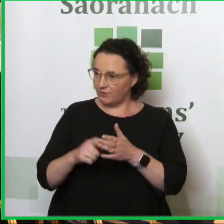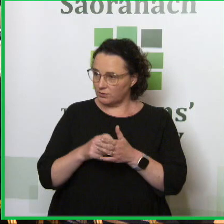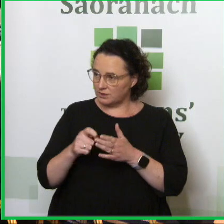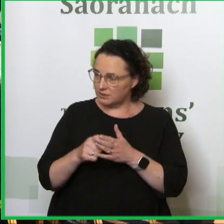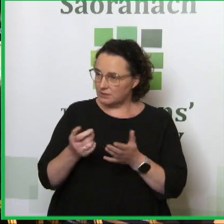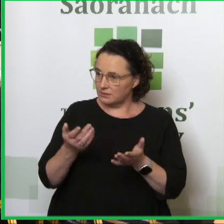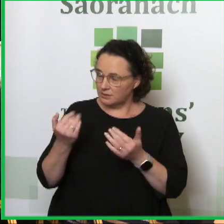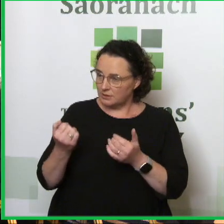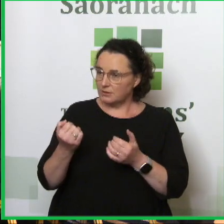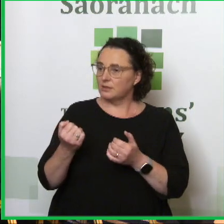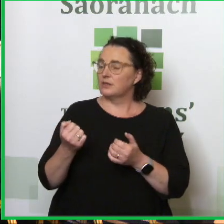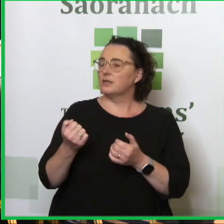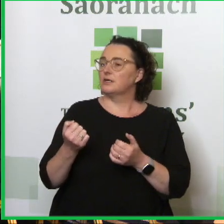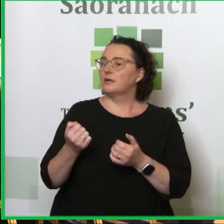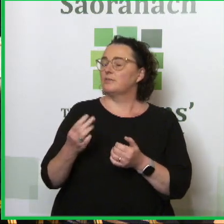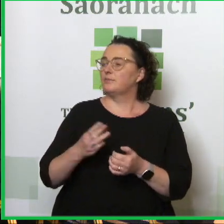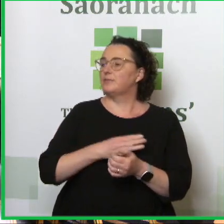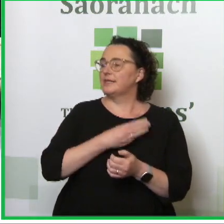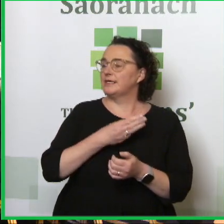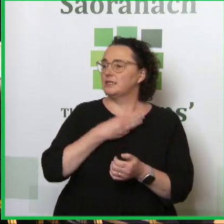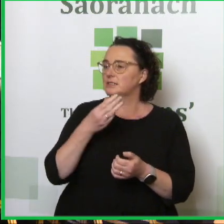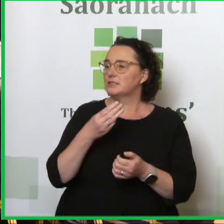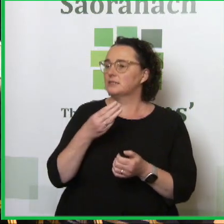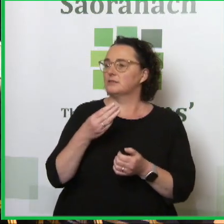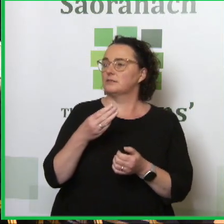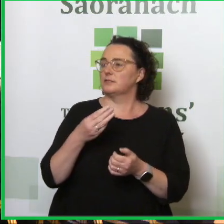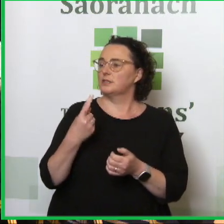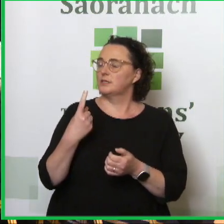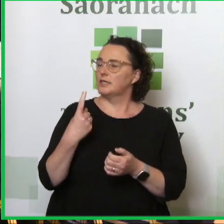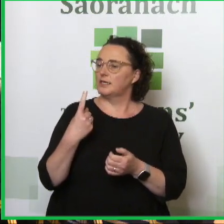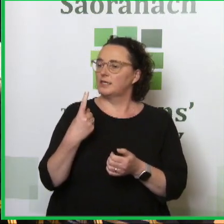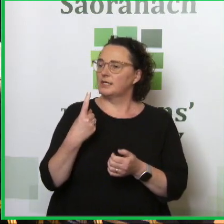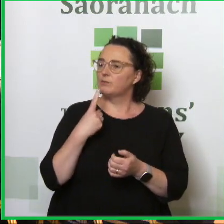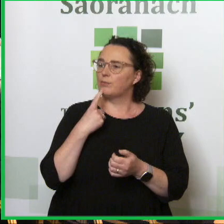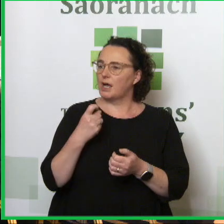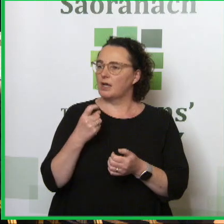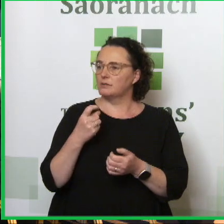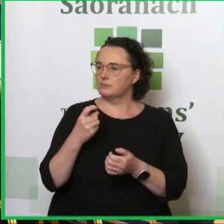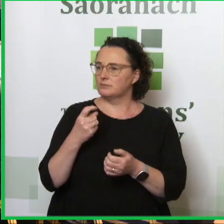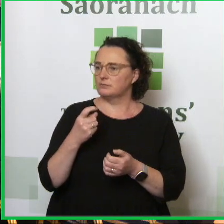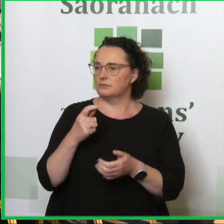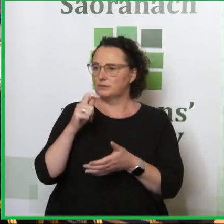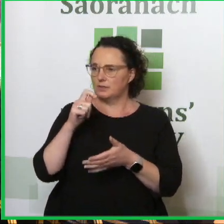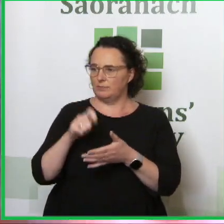number 3 to please bring their brown ballot paper forward, please?